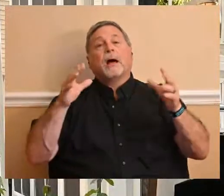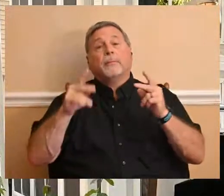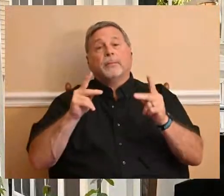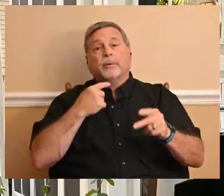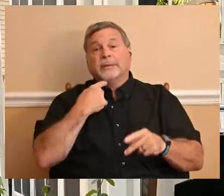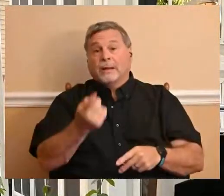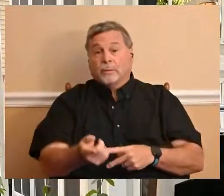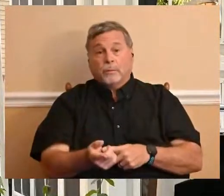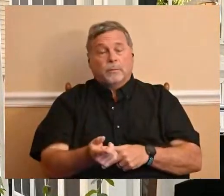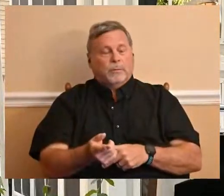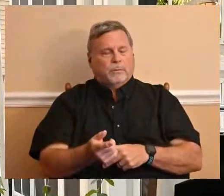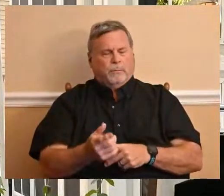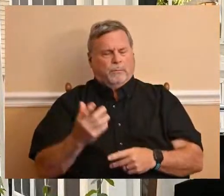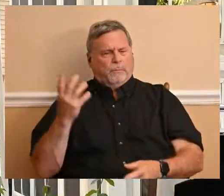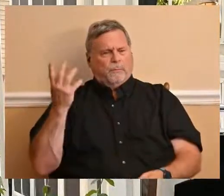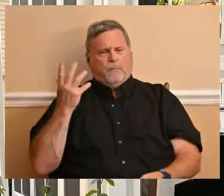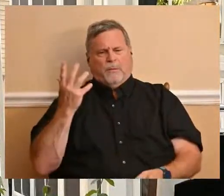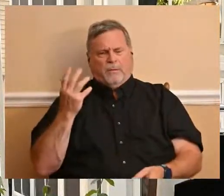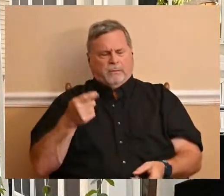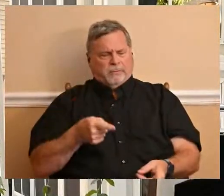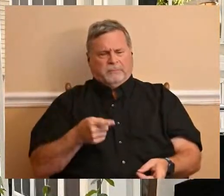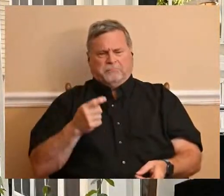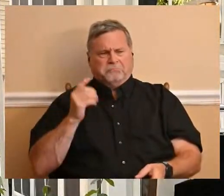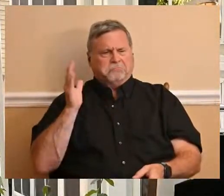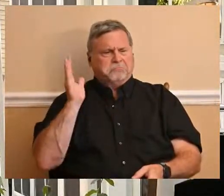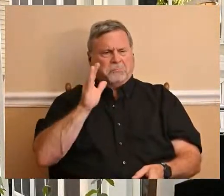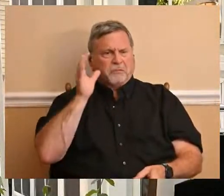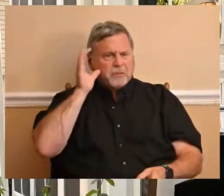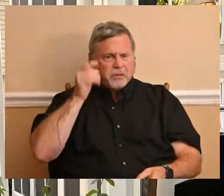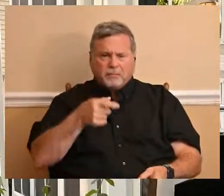you that this is something they've never heard of,